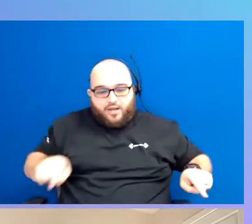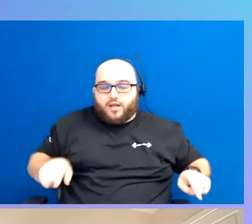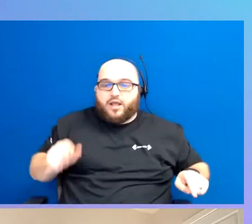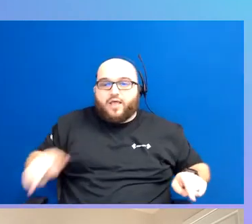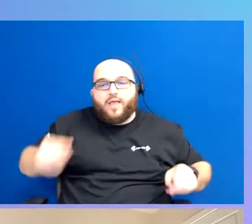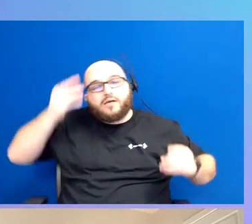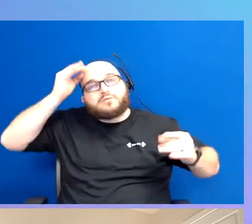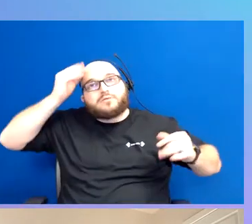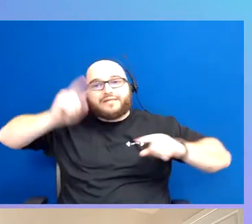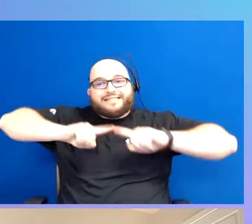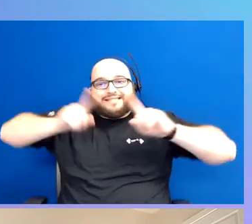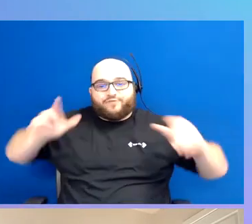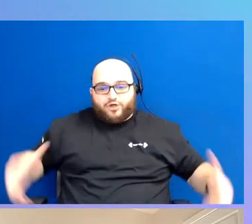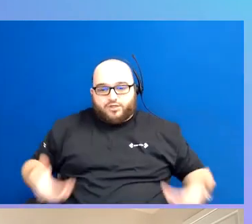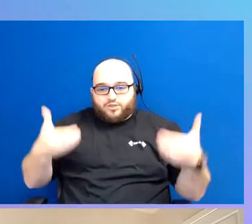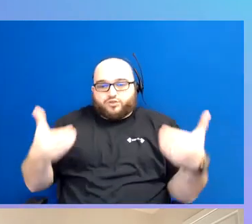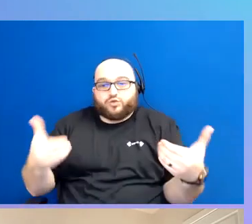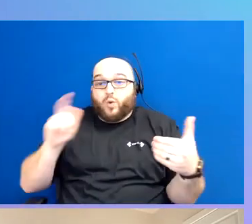Android